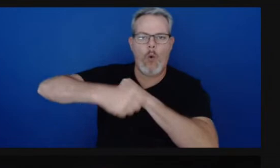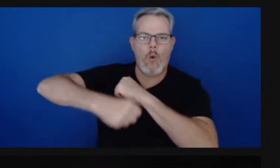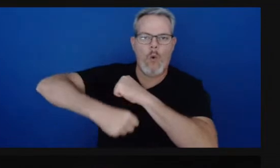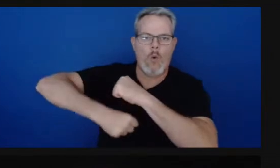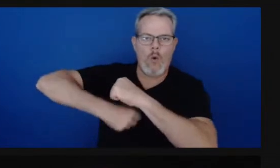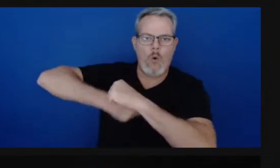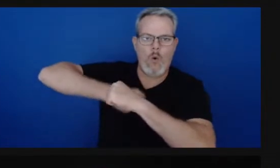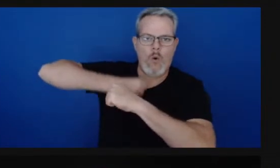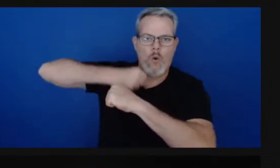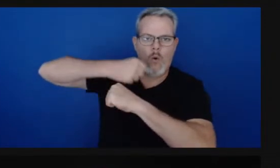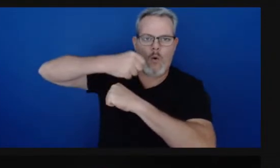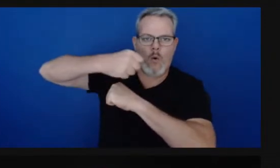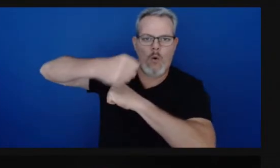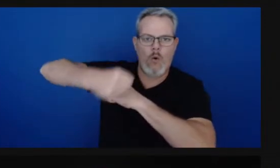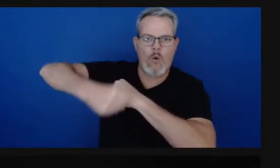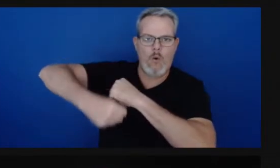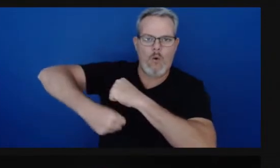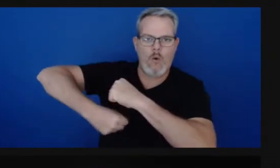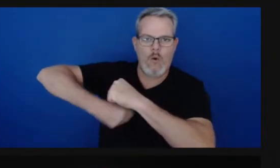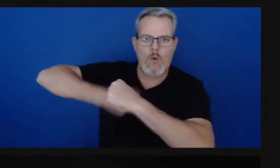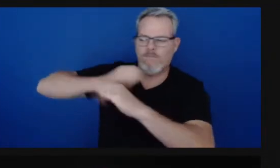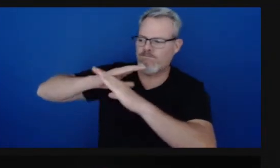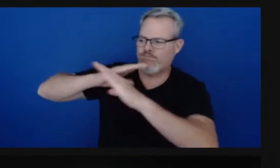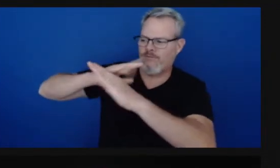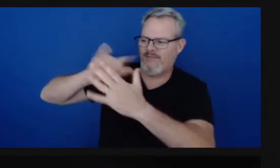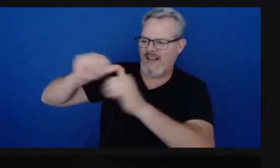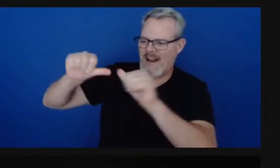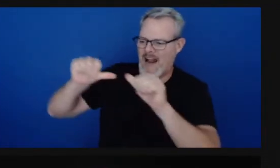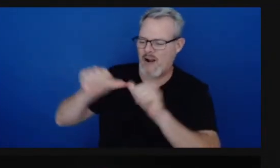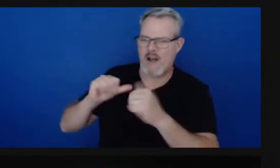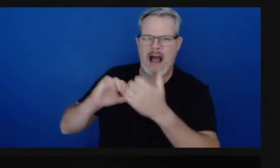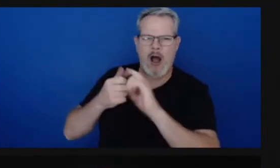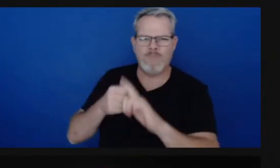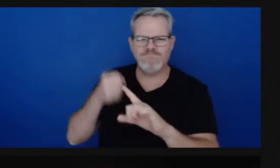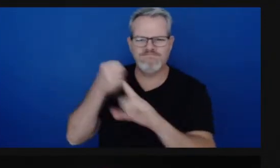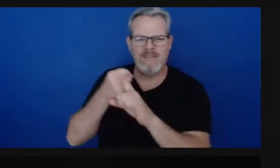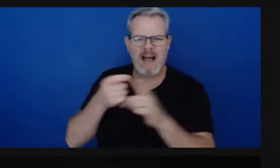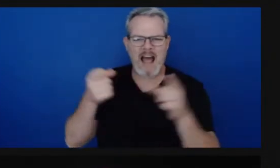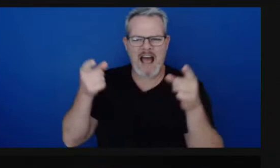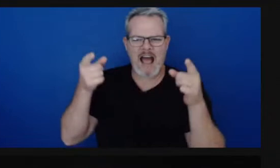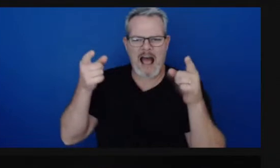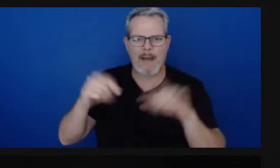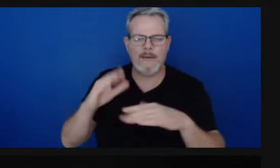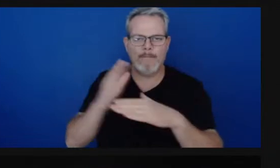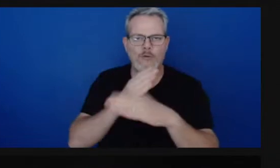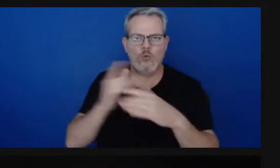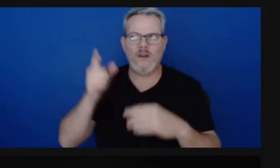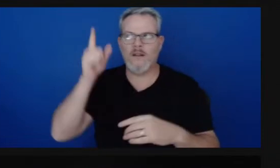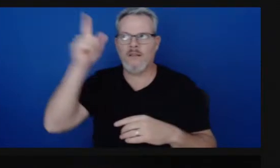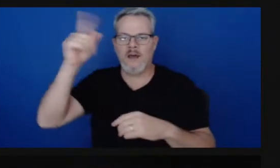some constraints on how that impact had to have happened, right, between that other planet and ours,